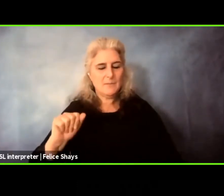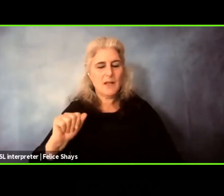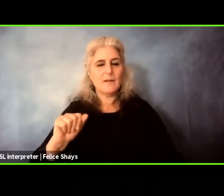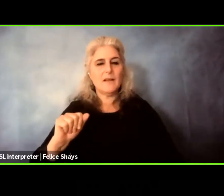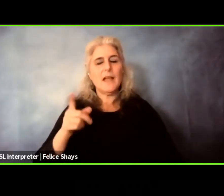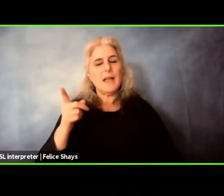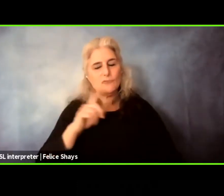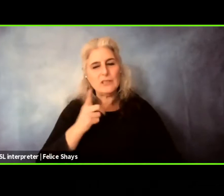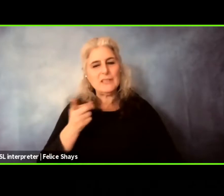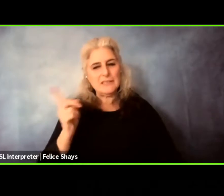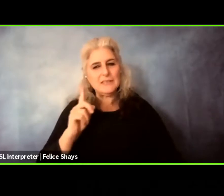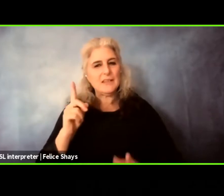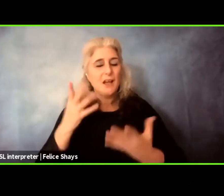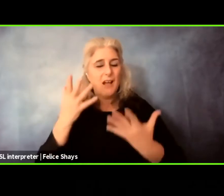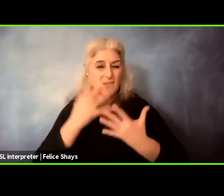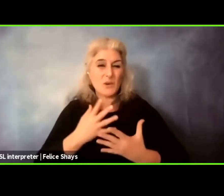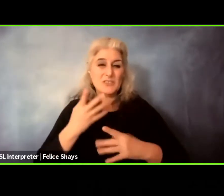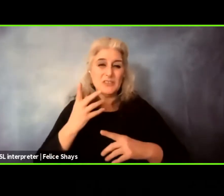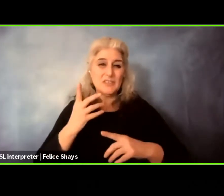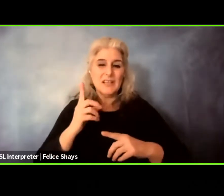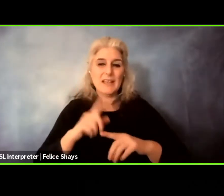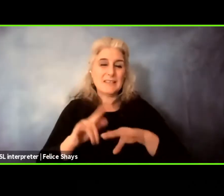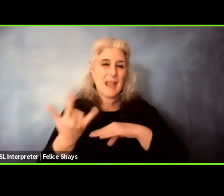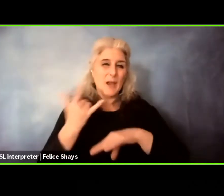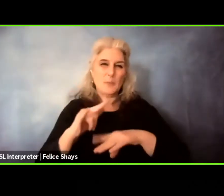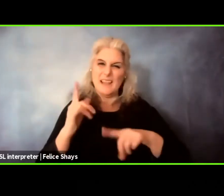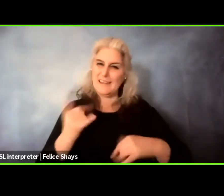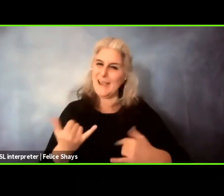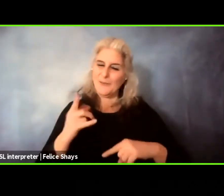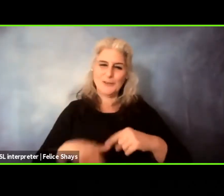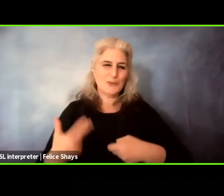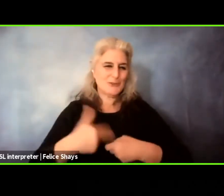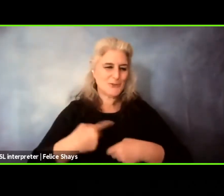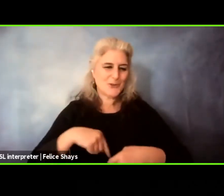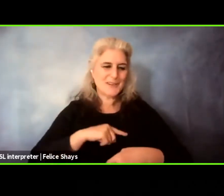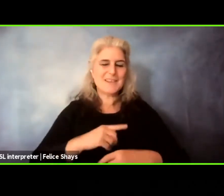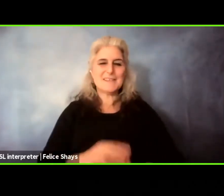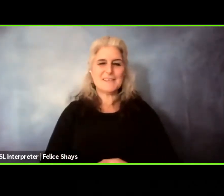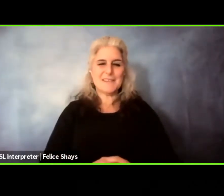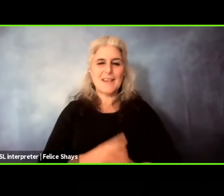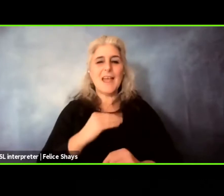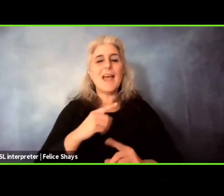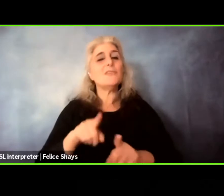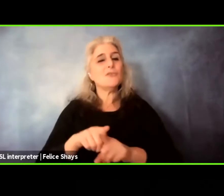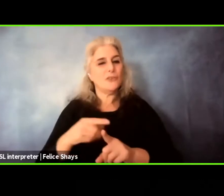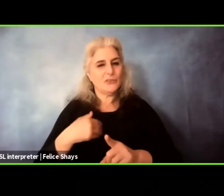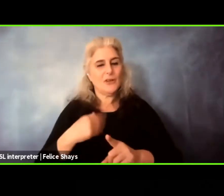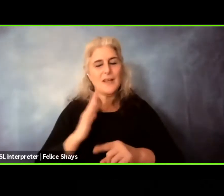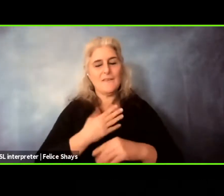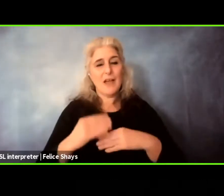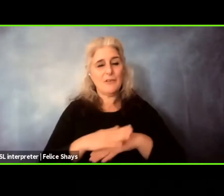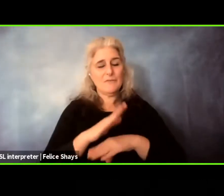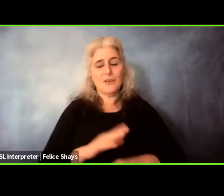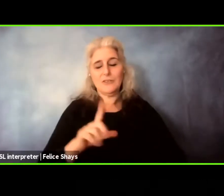who also unfortunately is on an airplane right now and can't be here. And there's also our advisor, Lauren